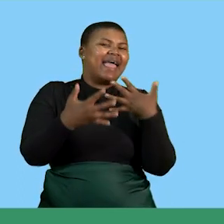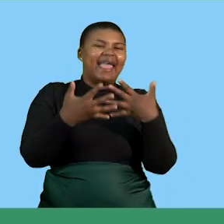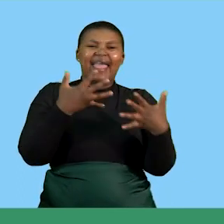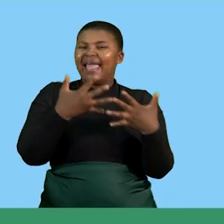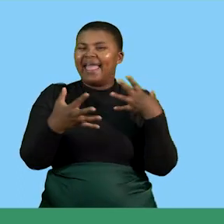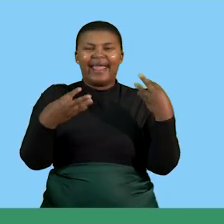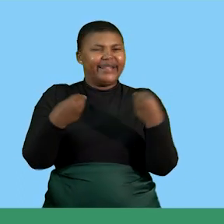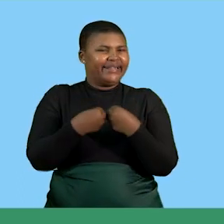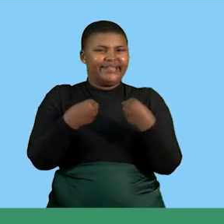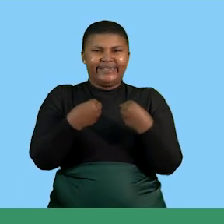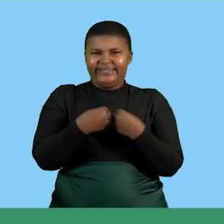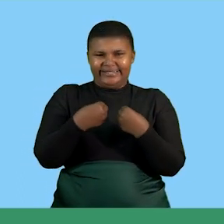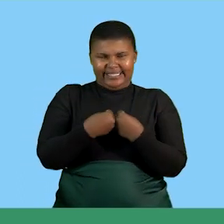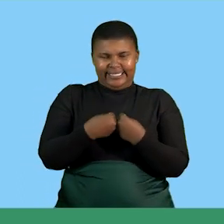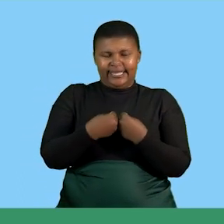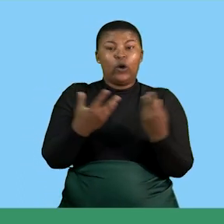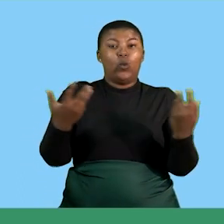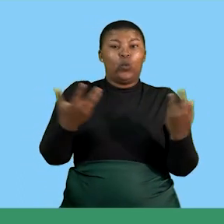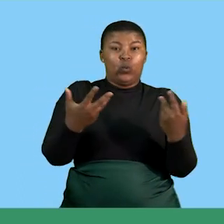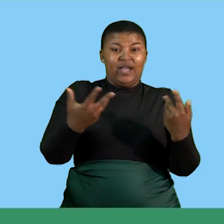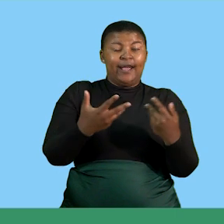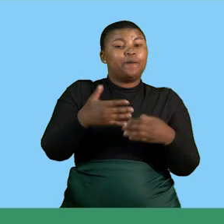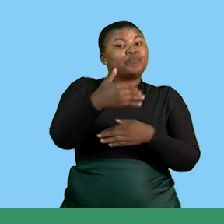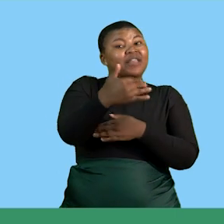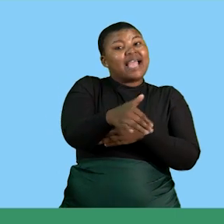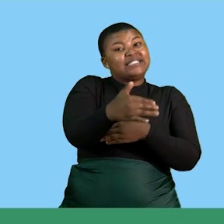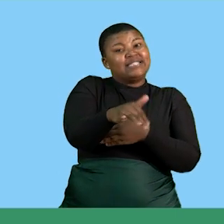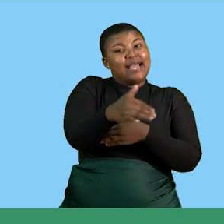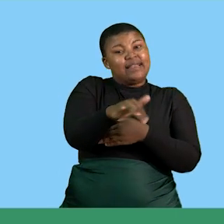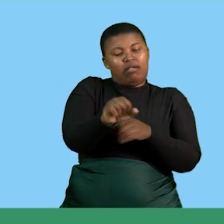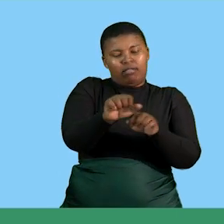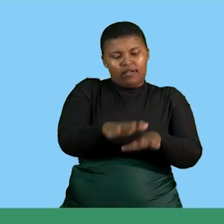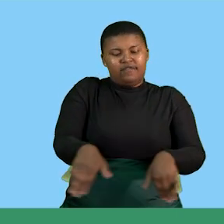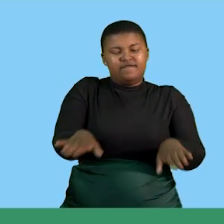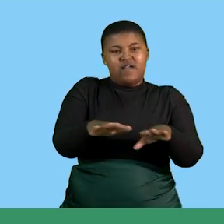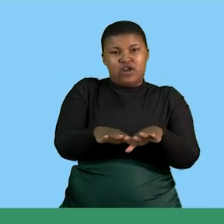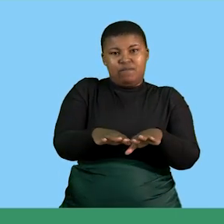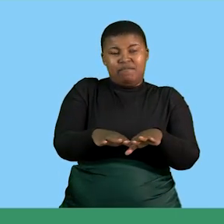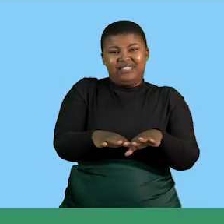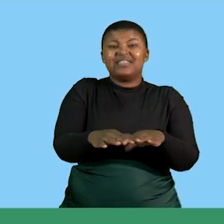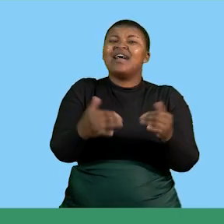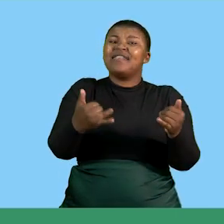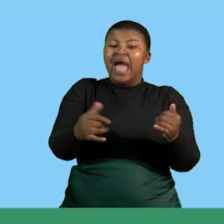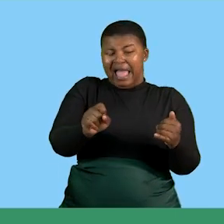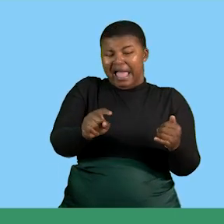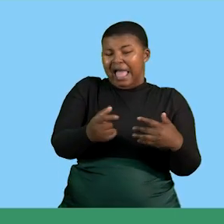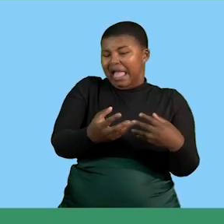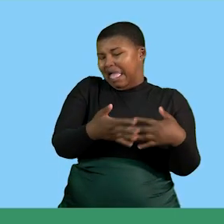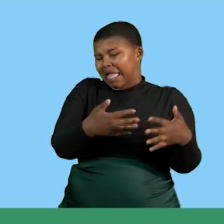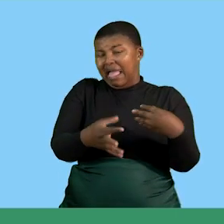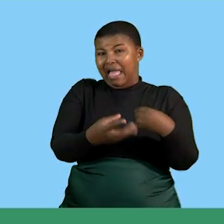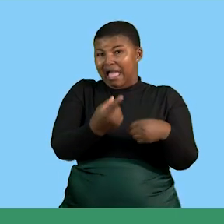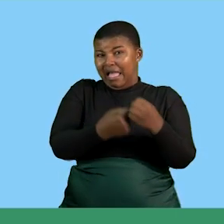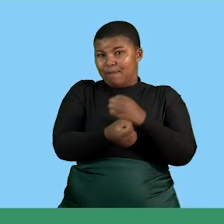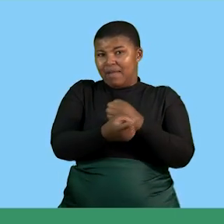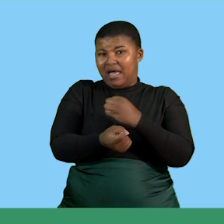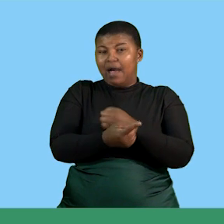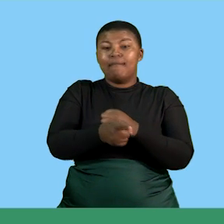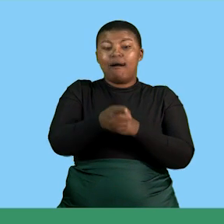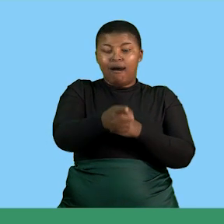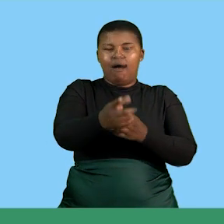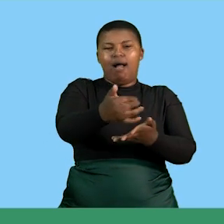gain a bit of competitive advantage, where consumers rather will prefer your business because